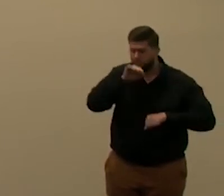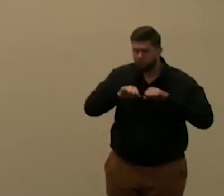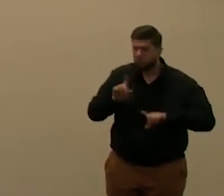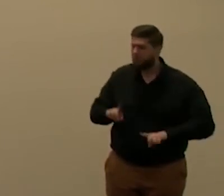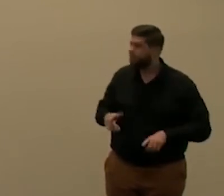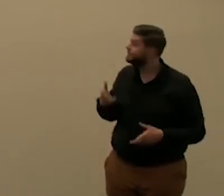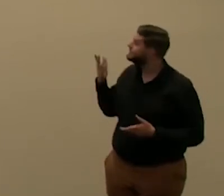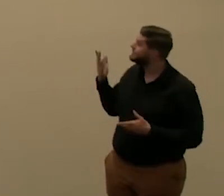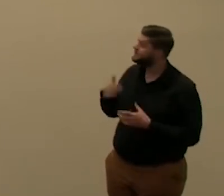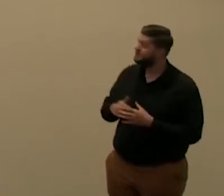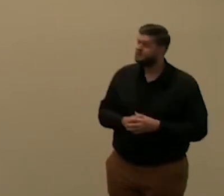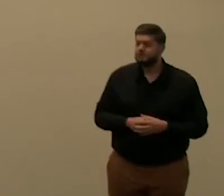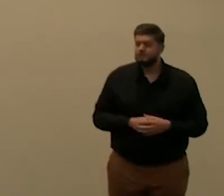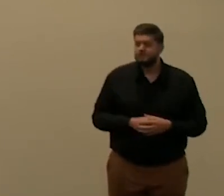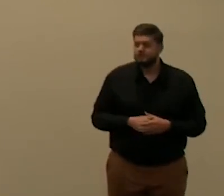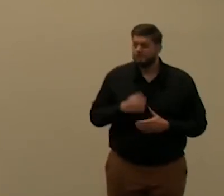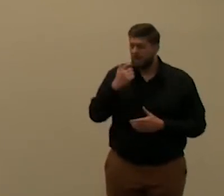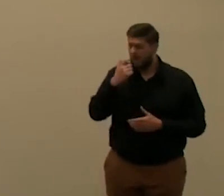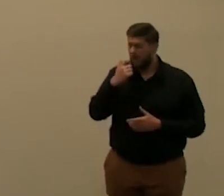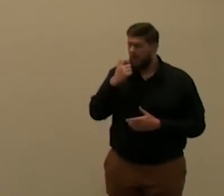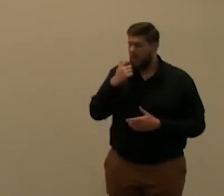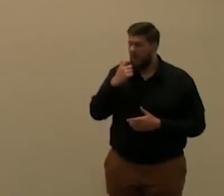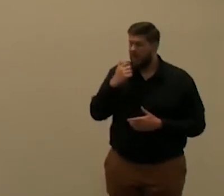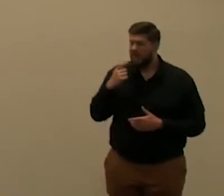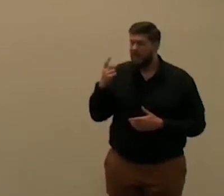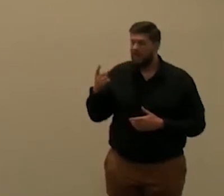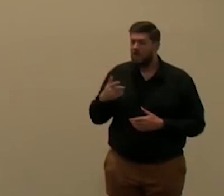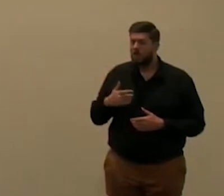some examples of what it is tracking.